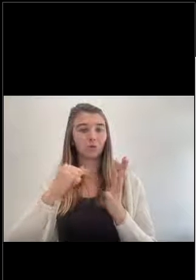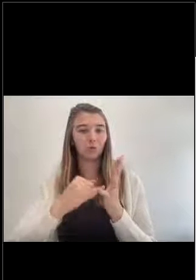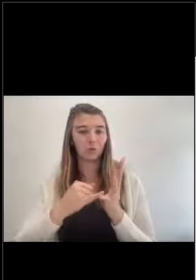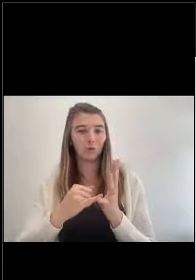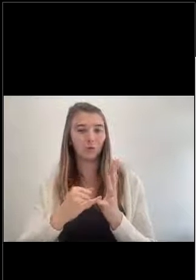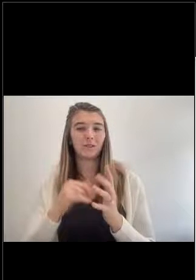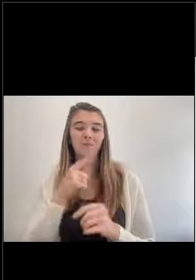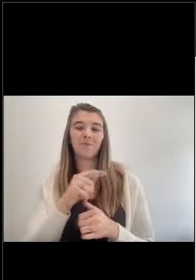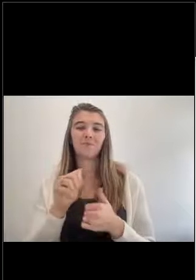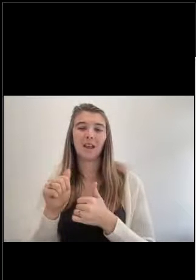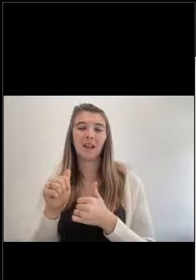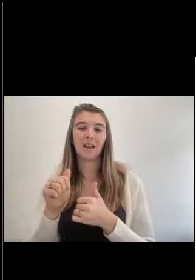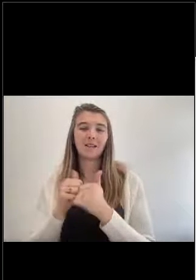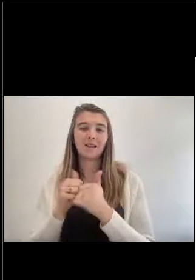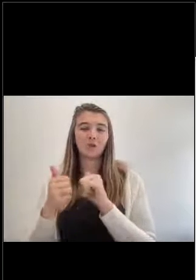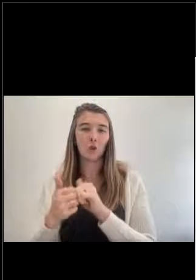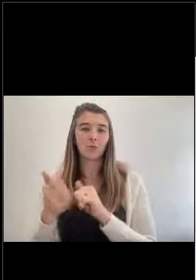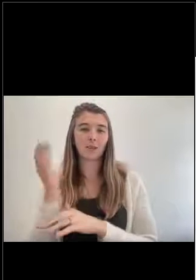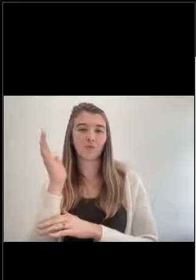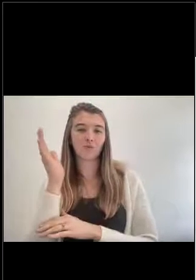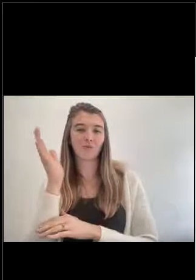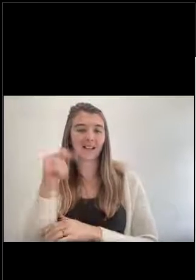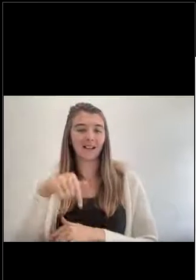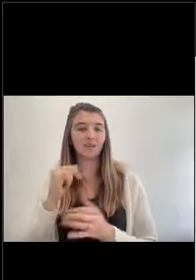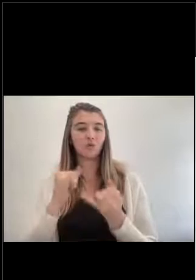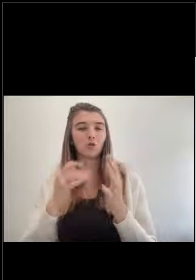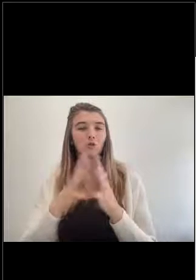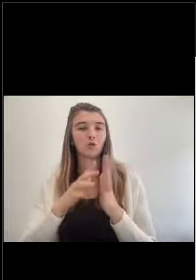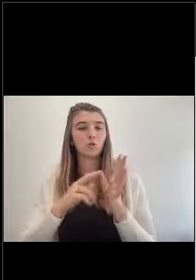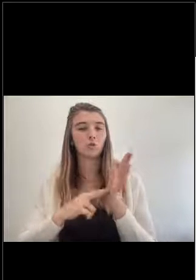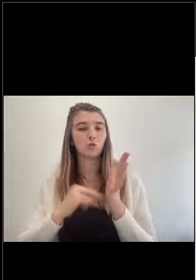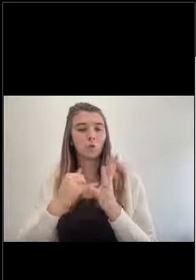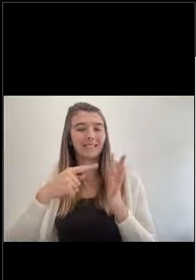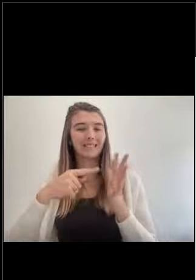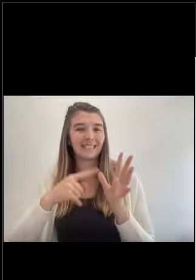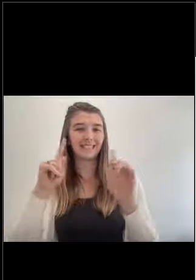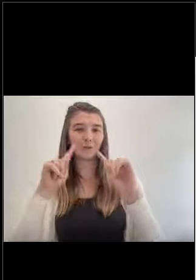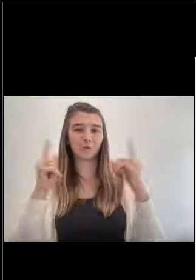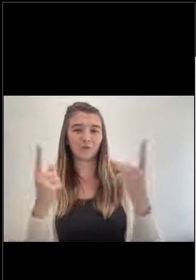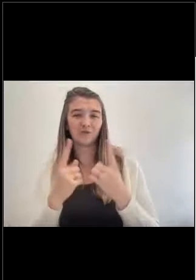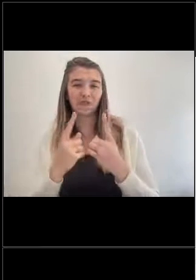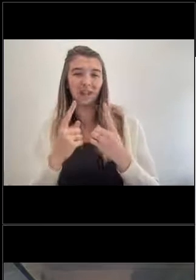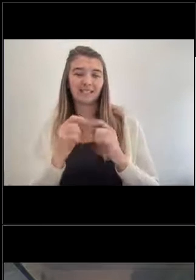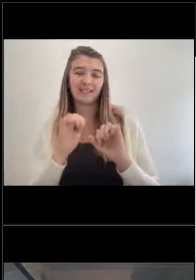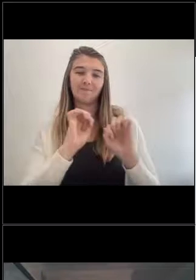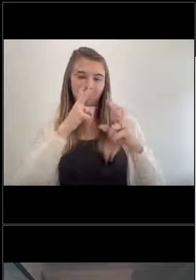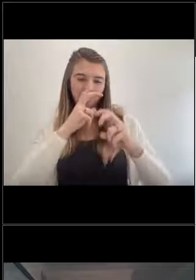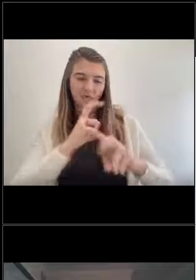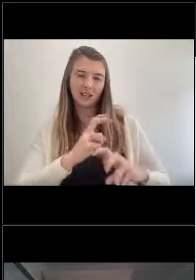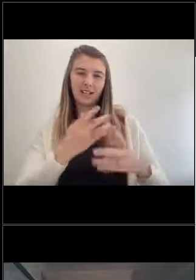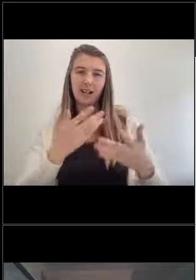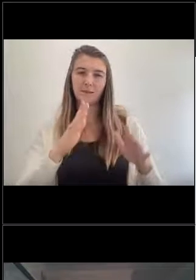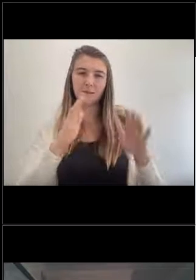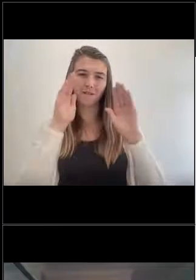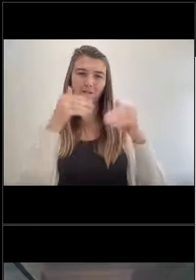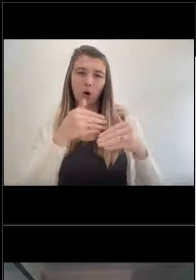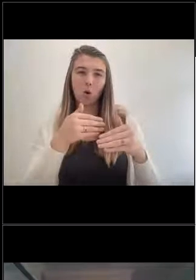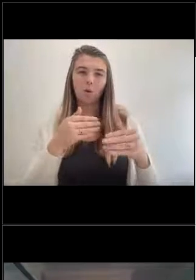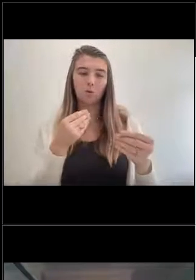Science and Engineering at Swansea University. Jesus' research focuses on plastic and microplastic analysis,